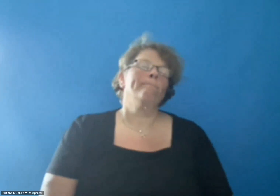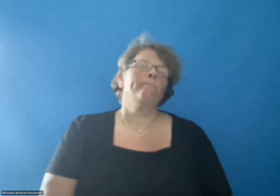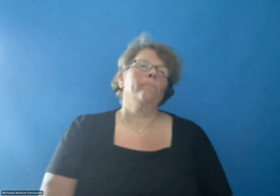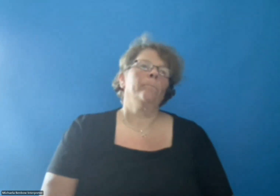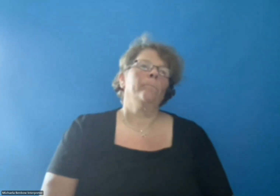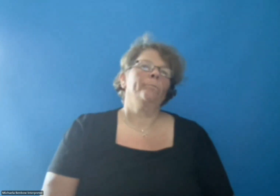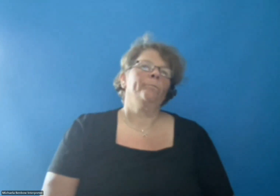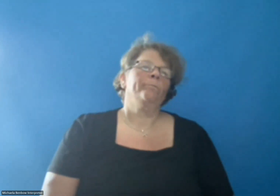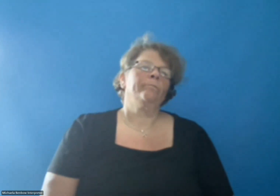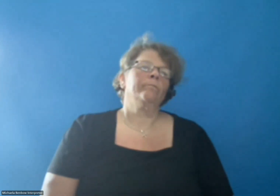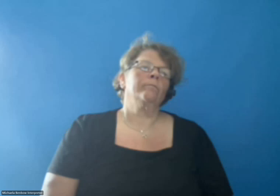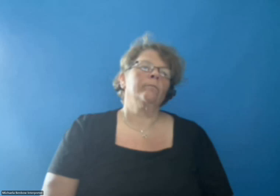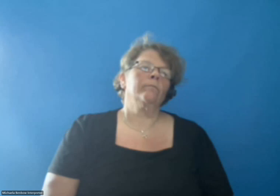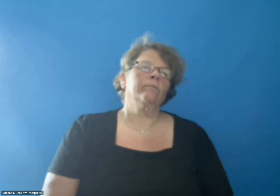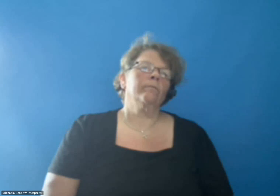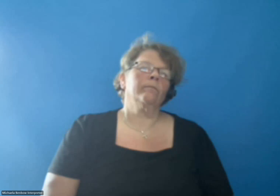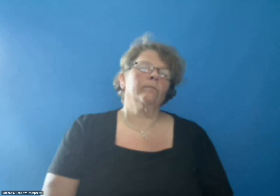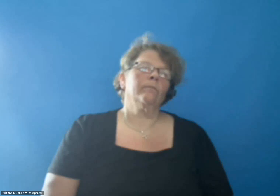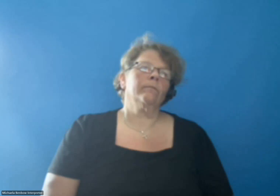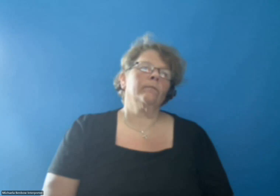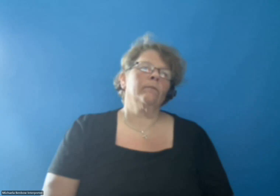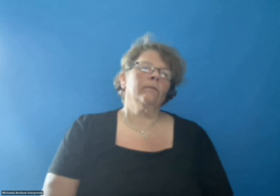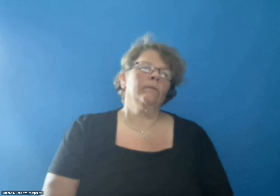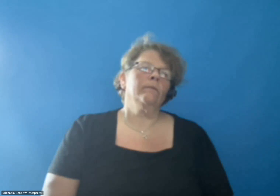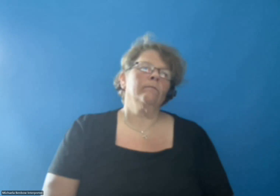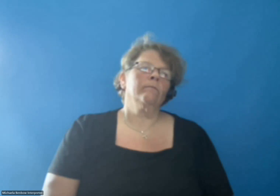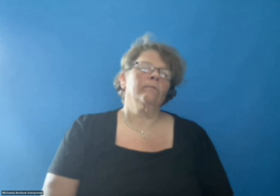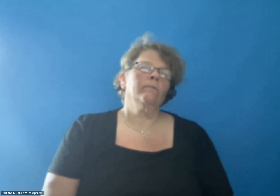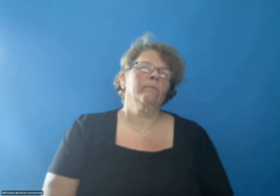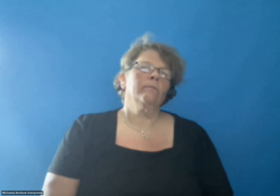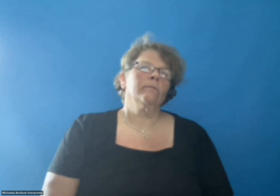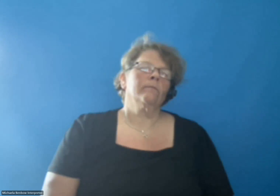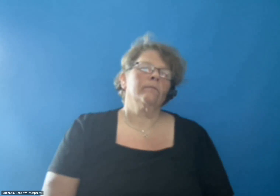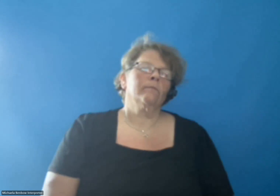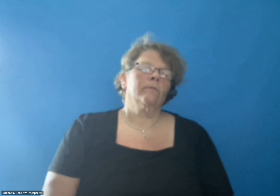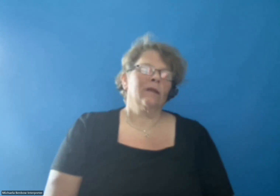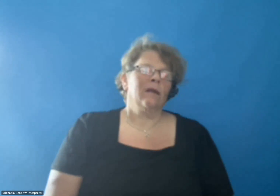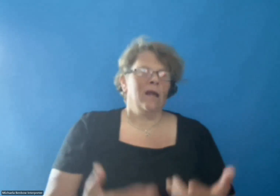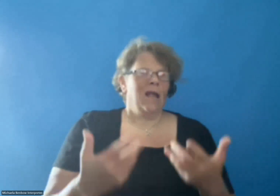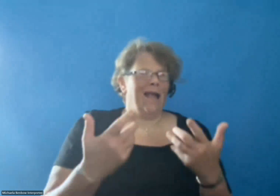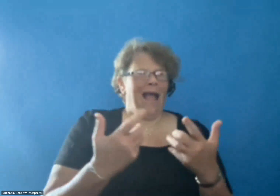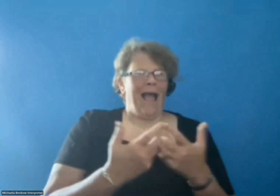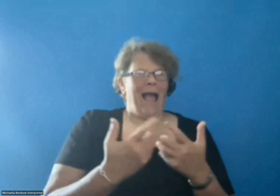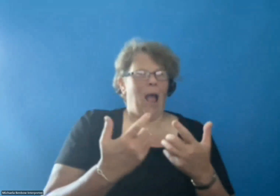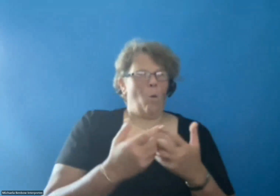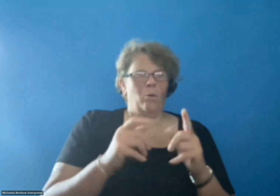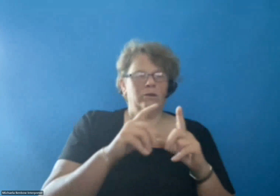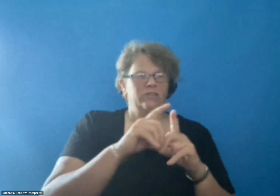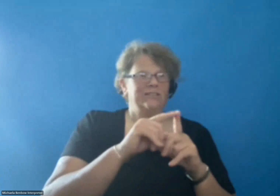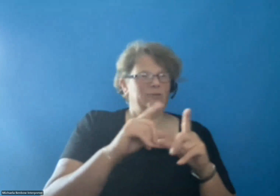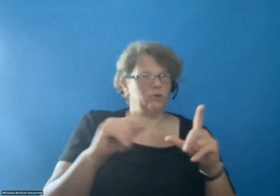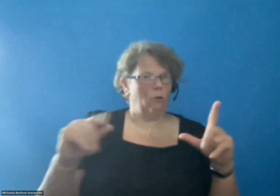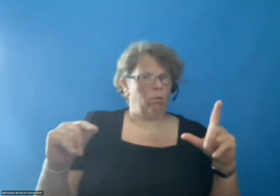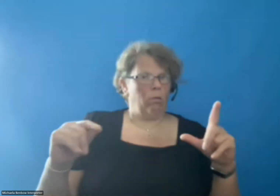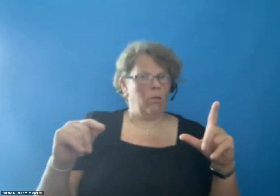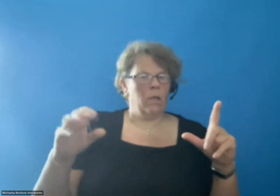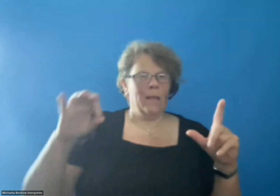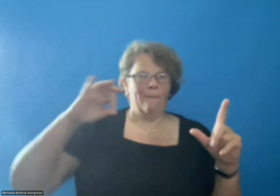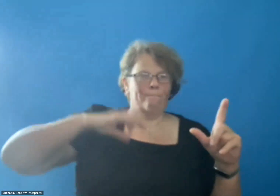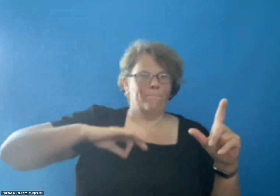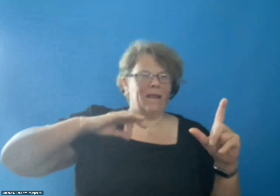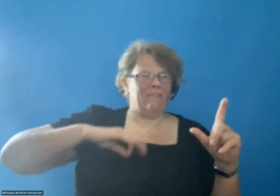Okay, the next question is from Stella as well. She asks, how do you envisage the digital rollout will benefit patients when there is not